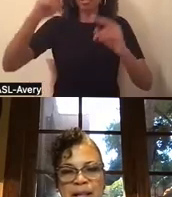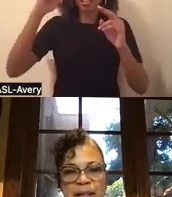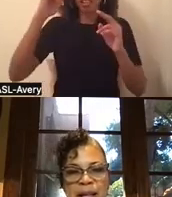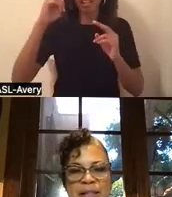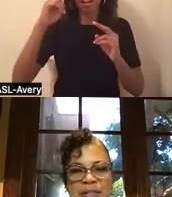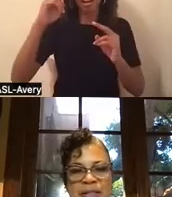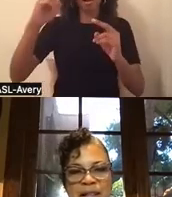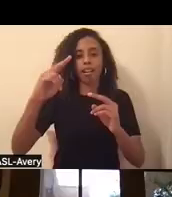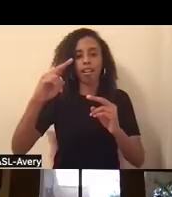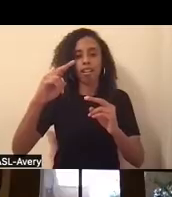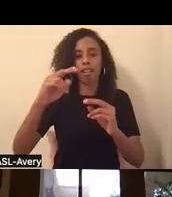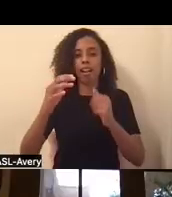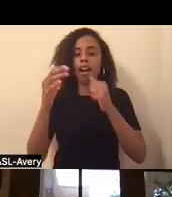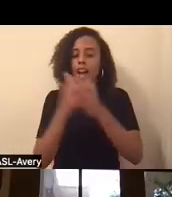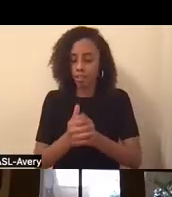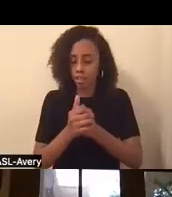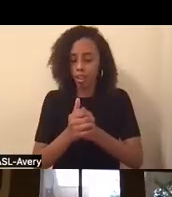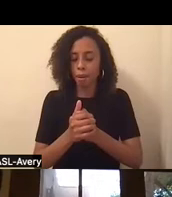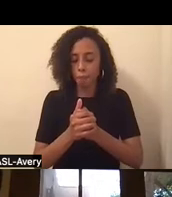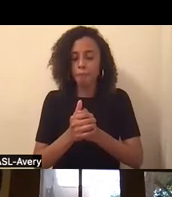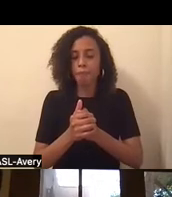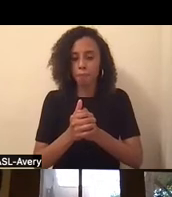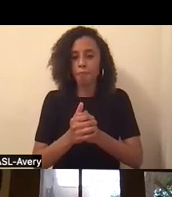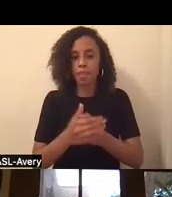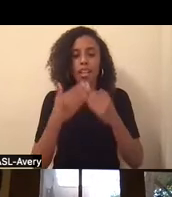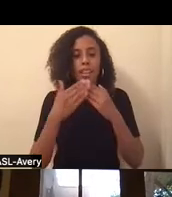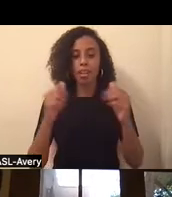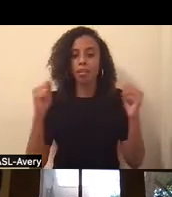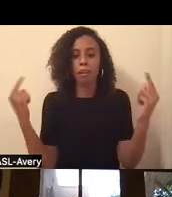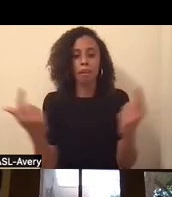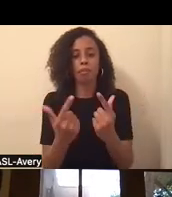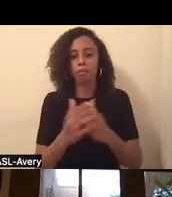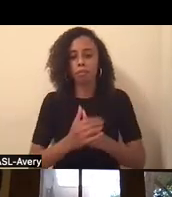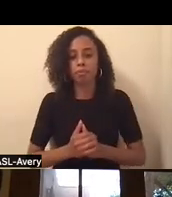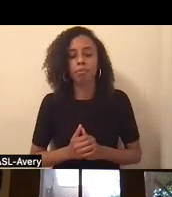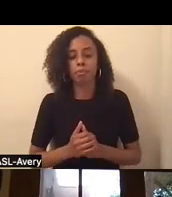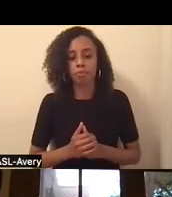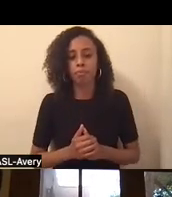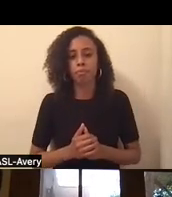Ashe. Ashe. Thank you all. Thank you all.